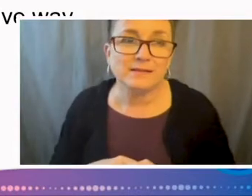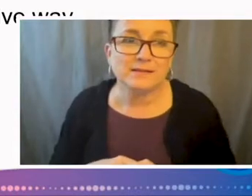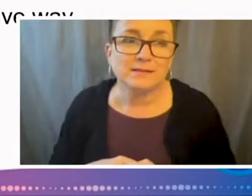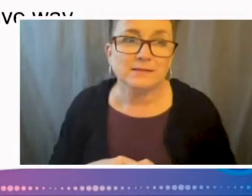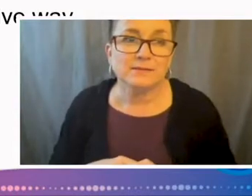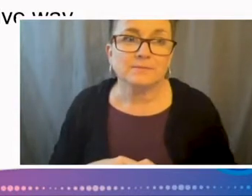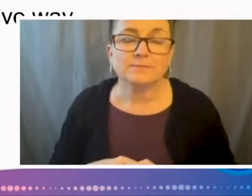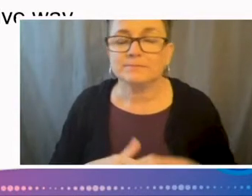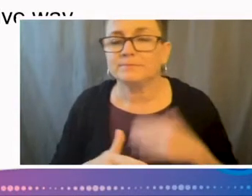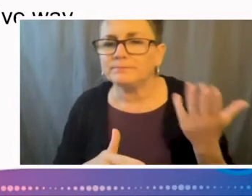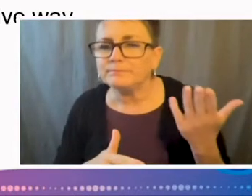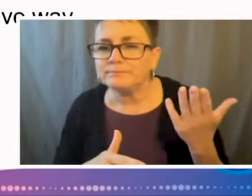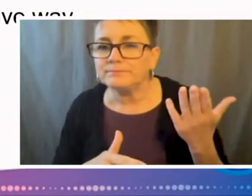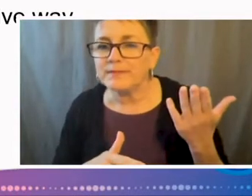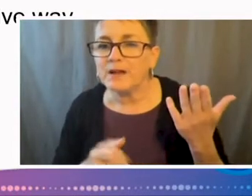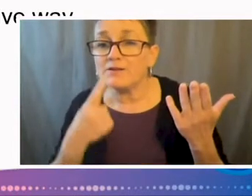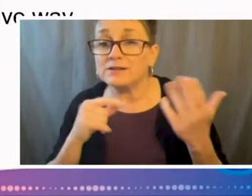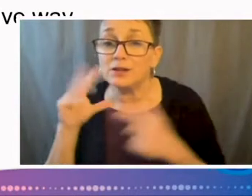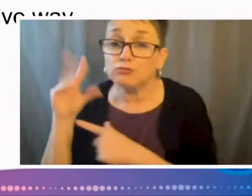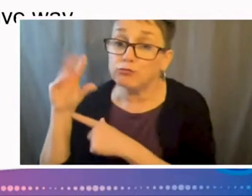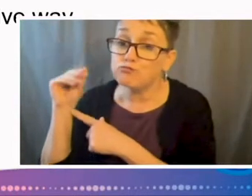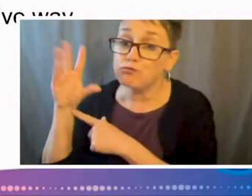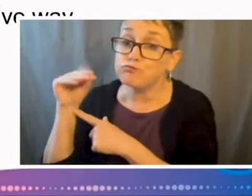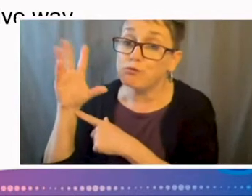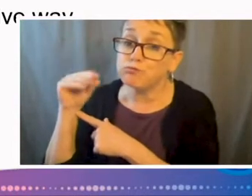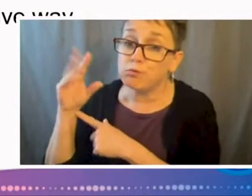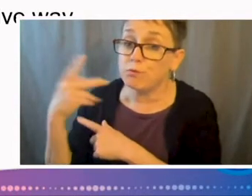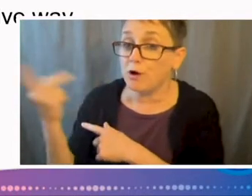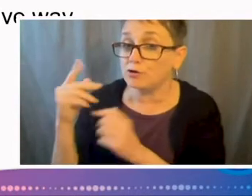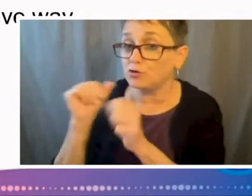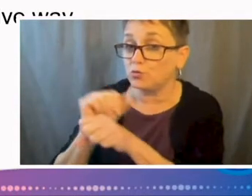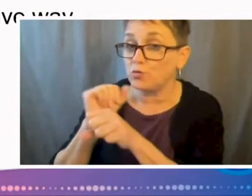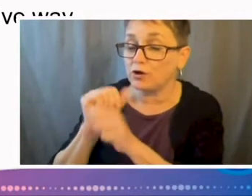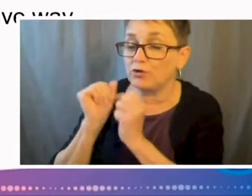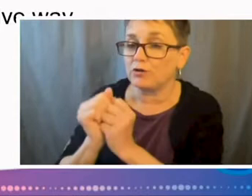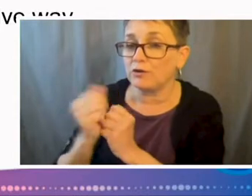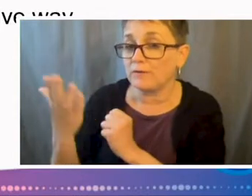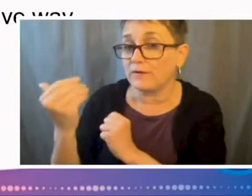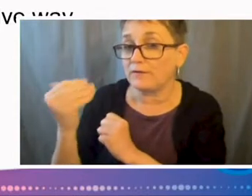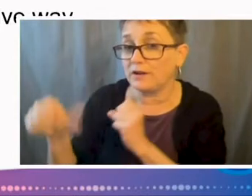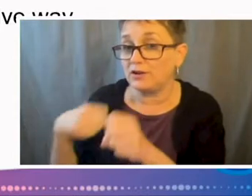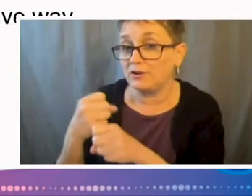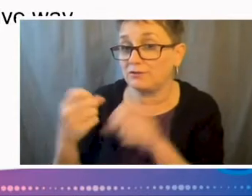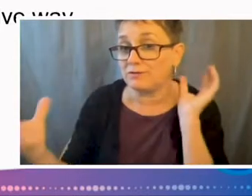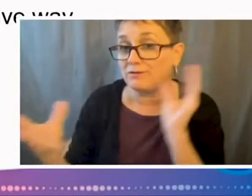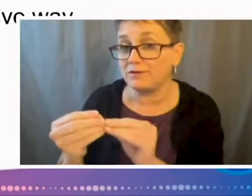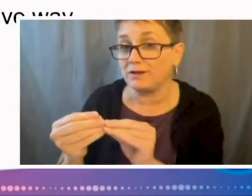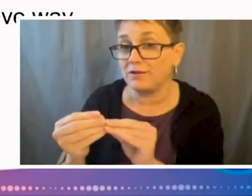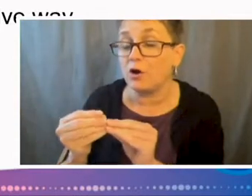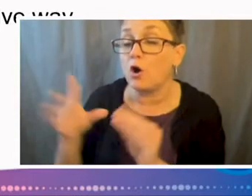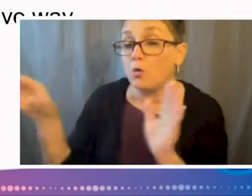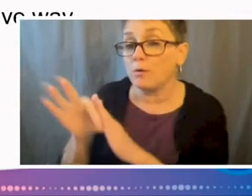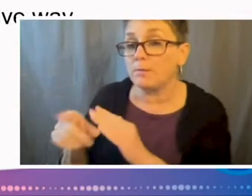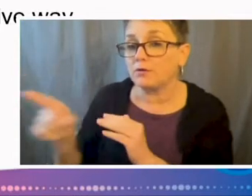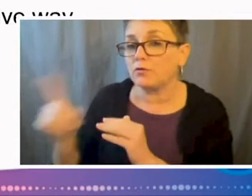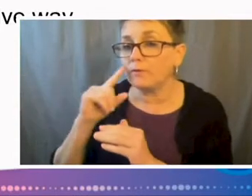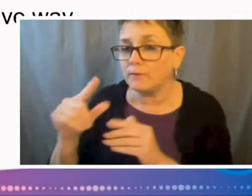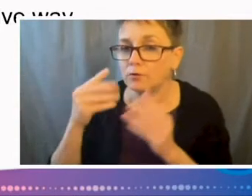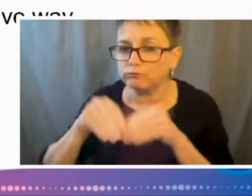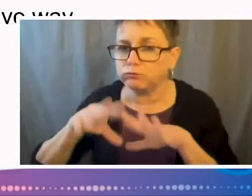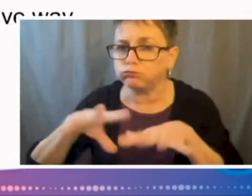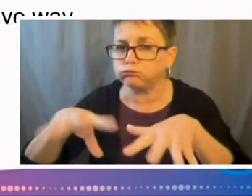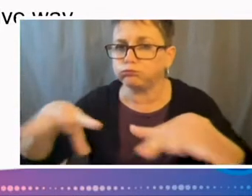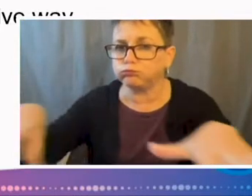Linguini has been working with me for 15 years, and she was chosen to increase safety awareness of students